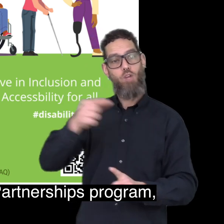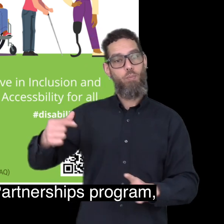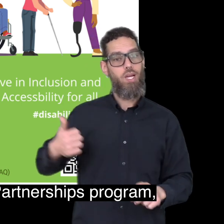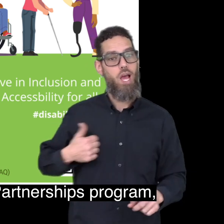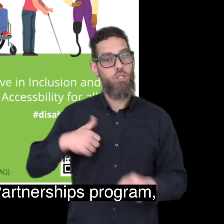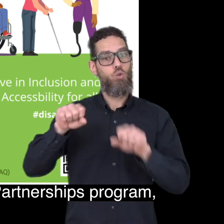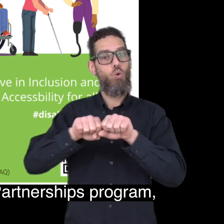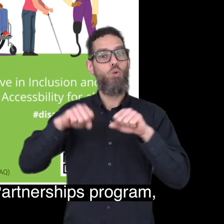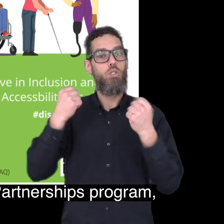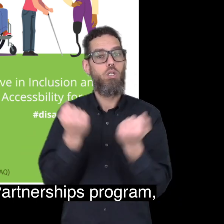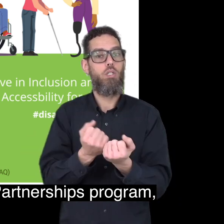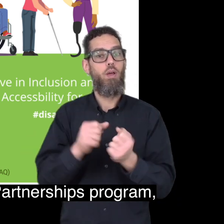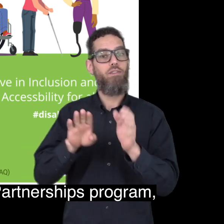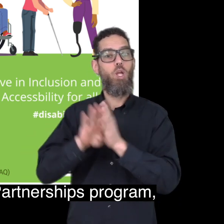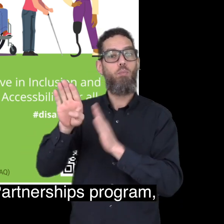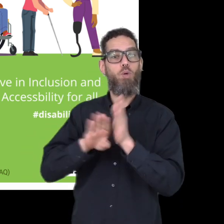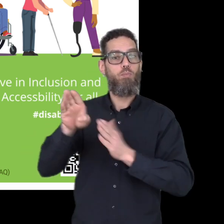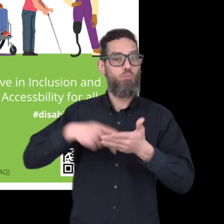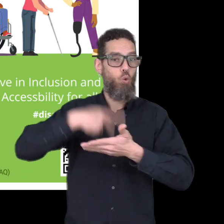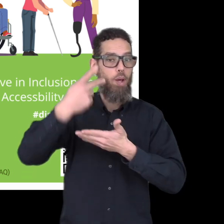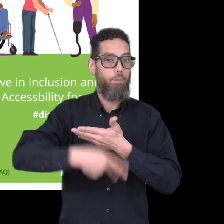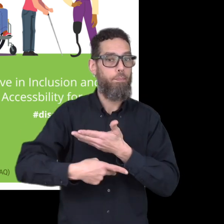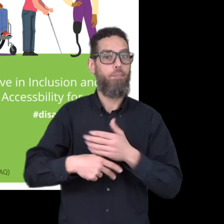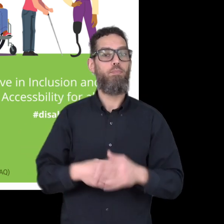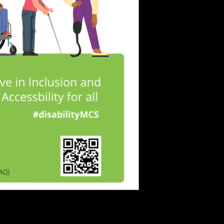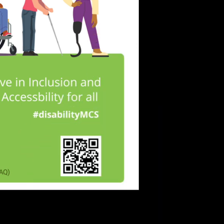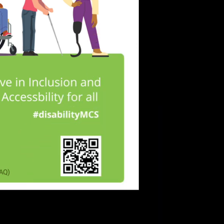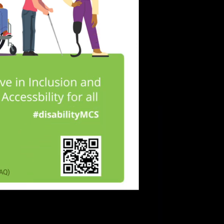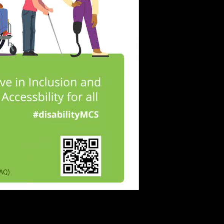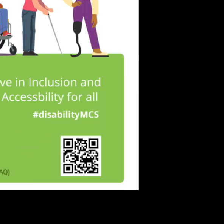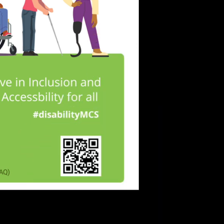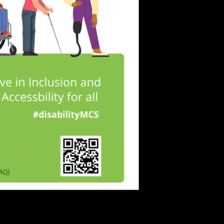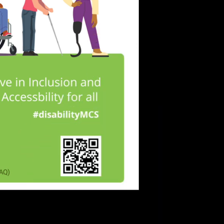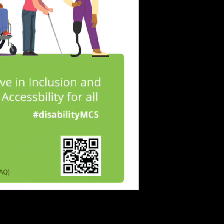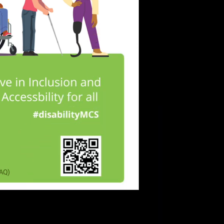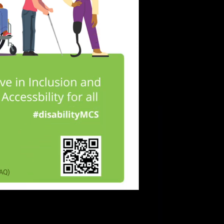in part by the Government of Canada's Social Development Partnerships Program, Disability Component.